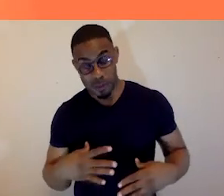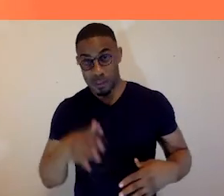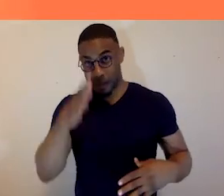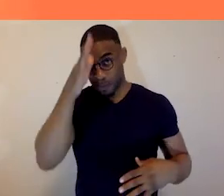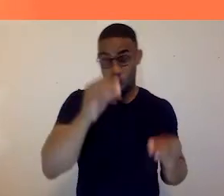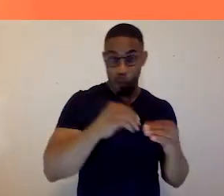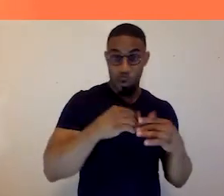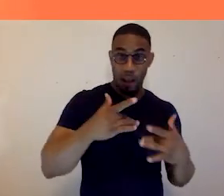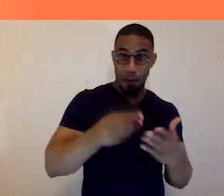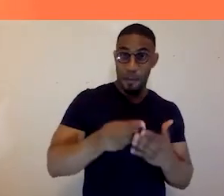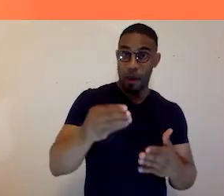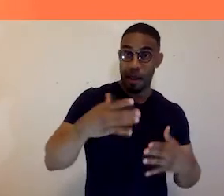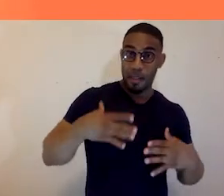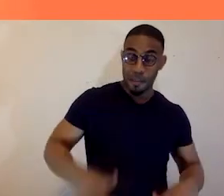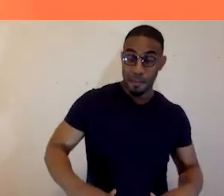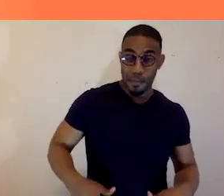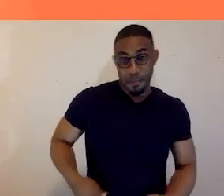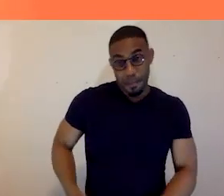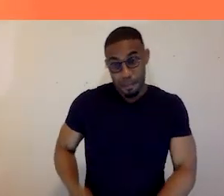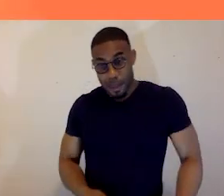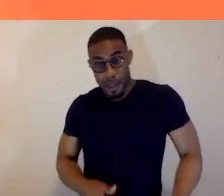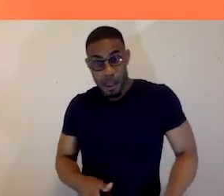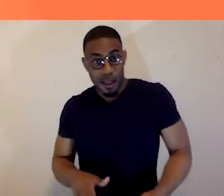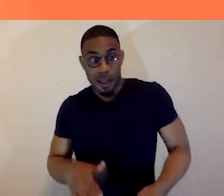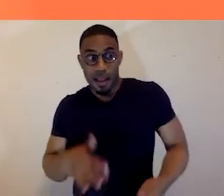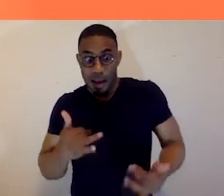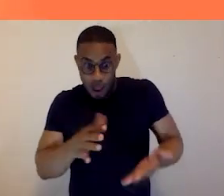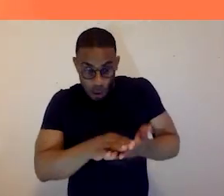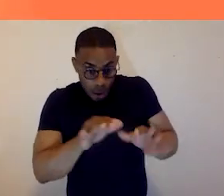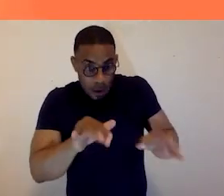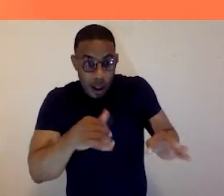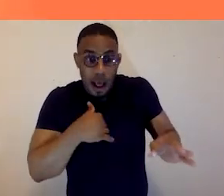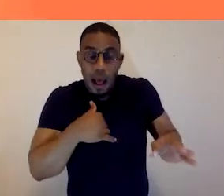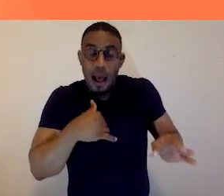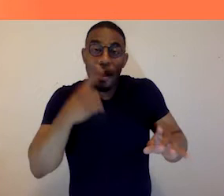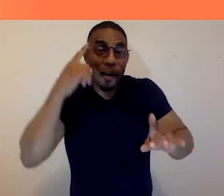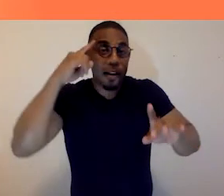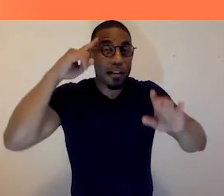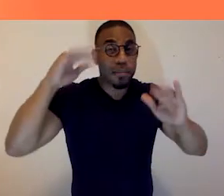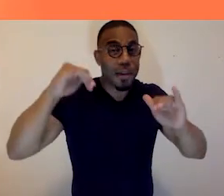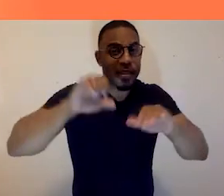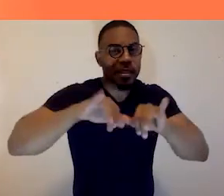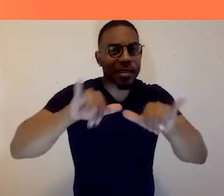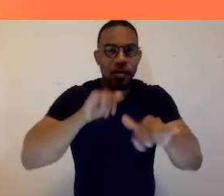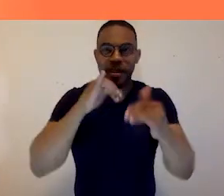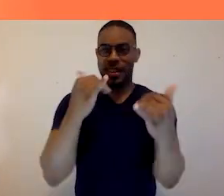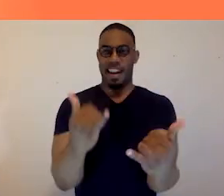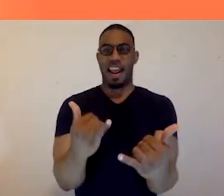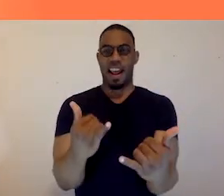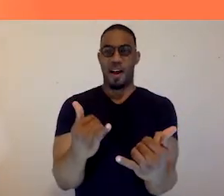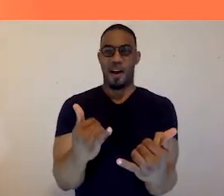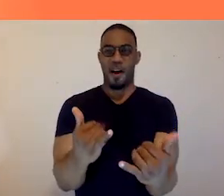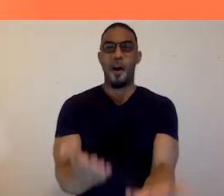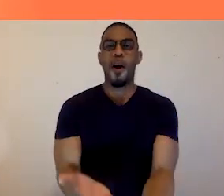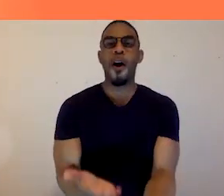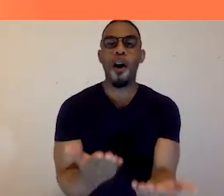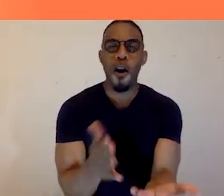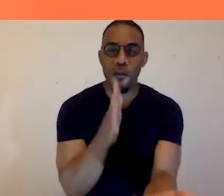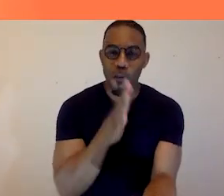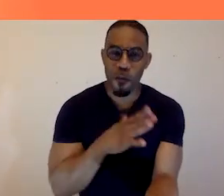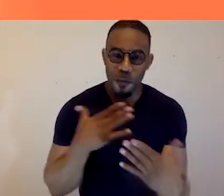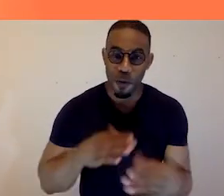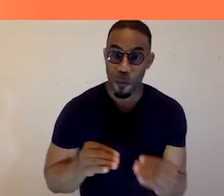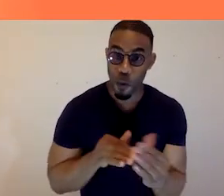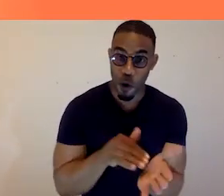men are more likely to buy the pants. And having learned this, I expect that the system will now offer women dresses